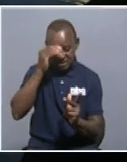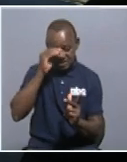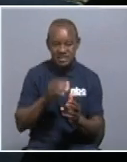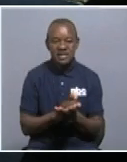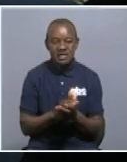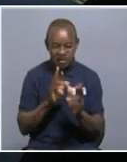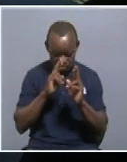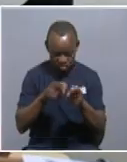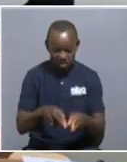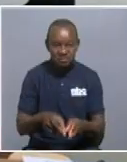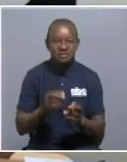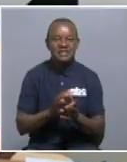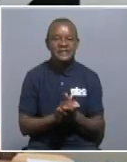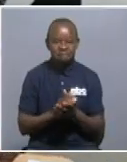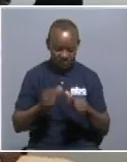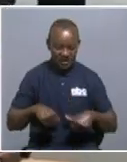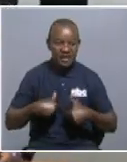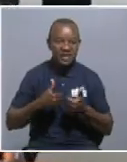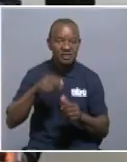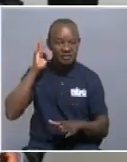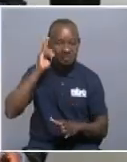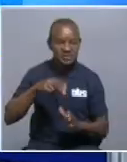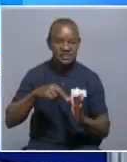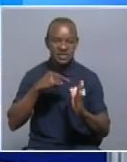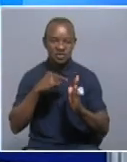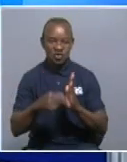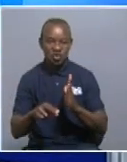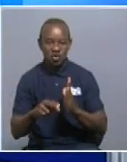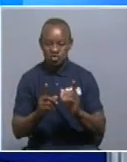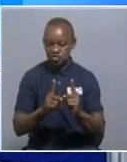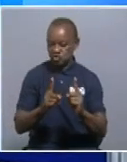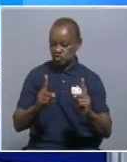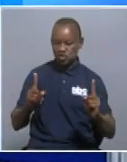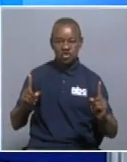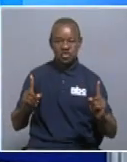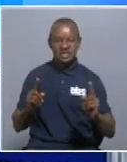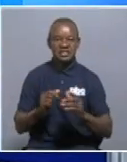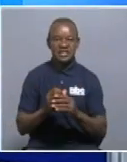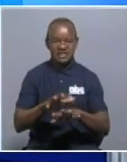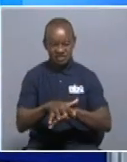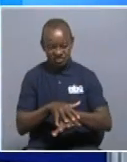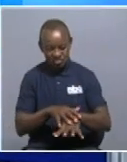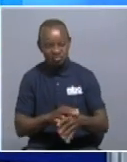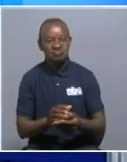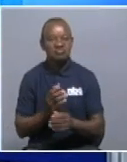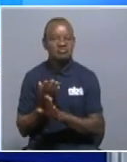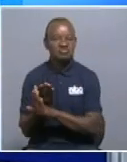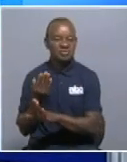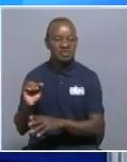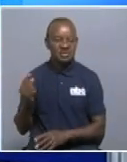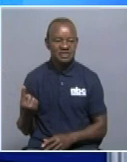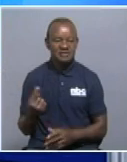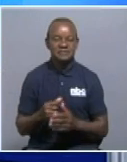school boards as well as the schools itself. Lastly, Absalom, there have been talks that private schools have challenged the directive